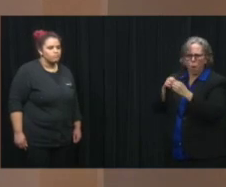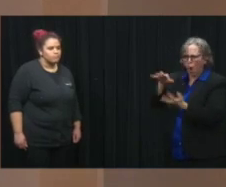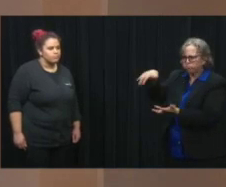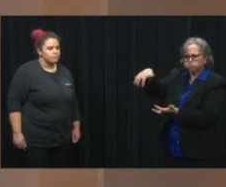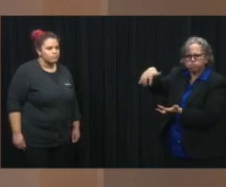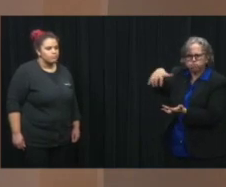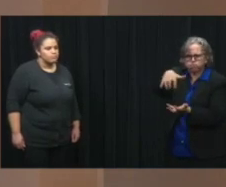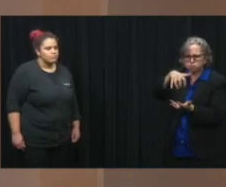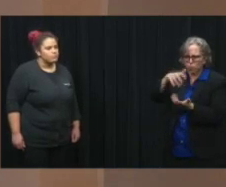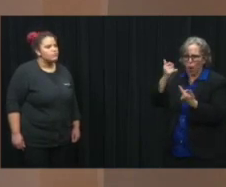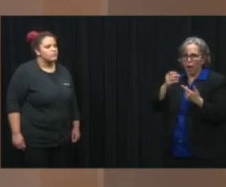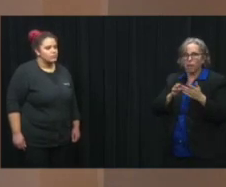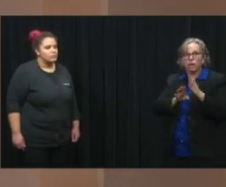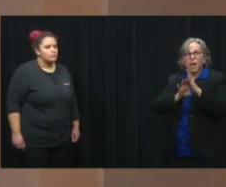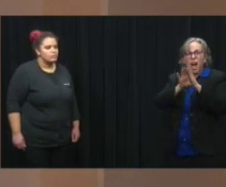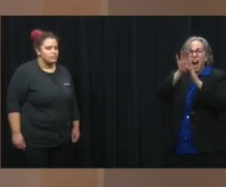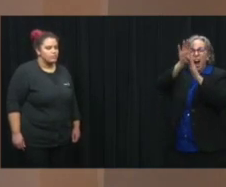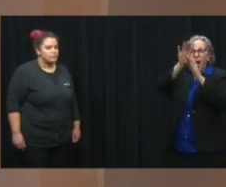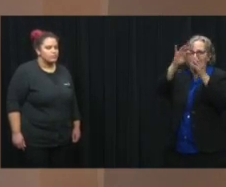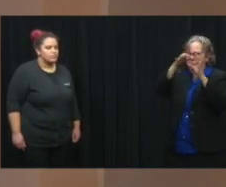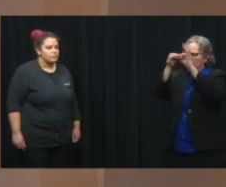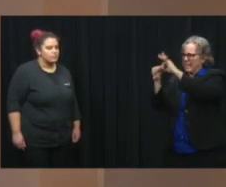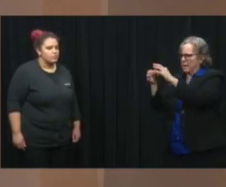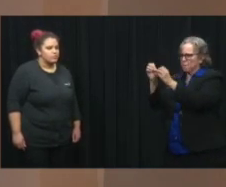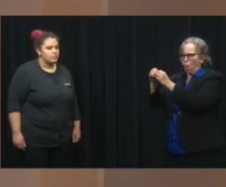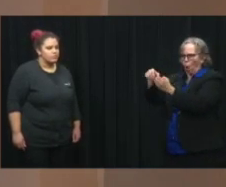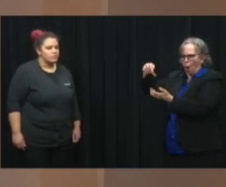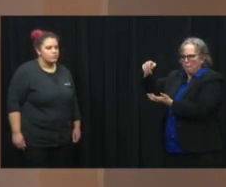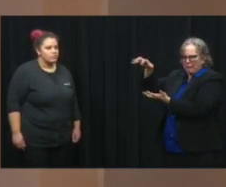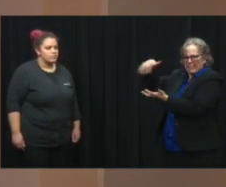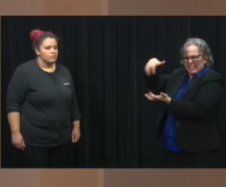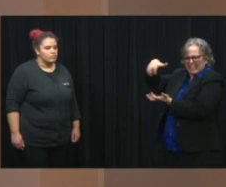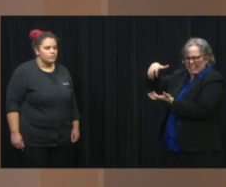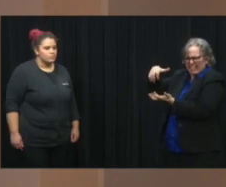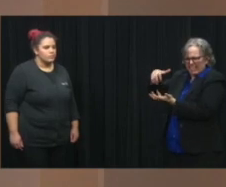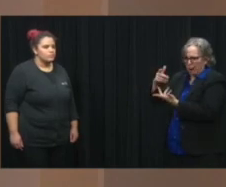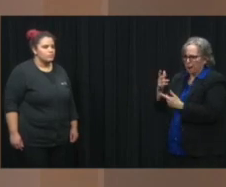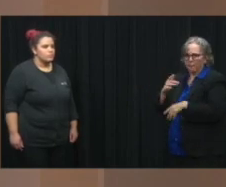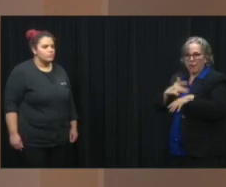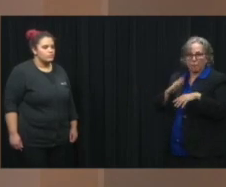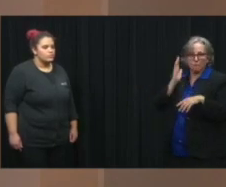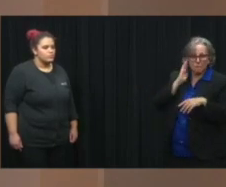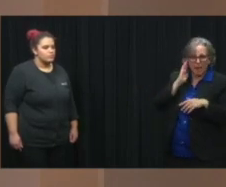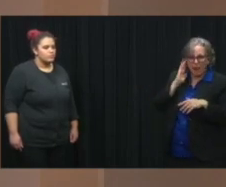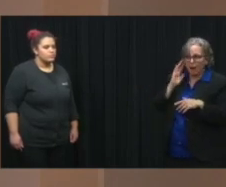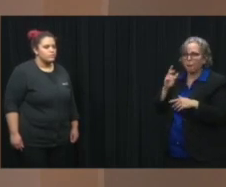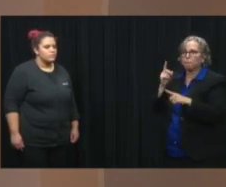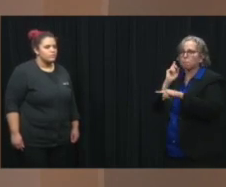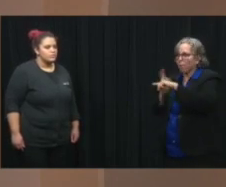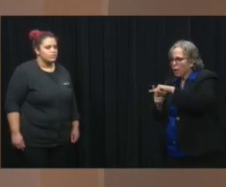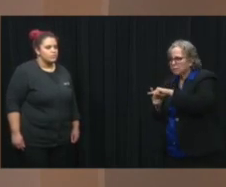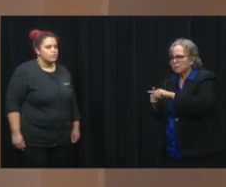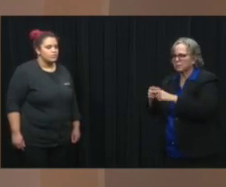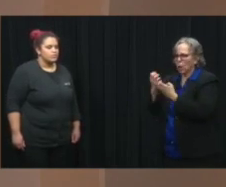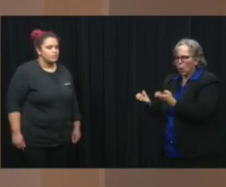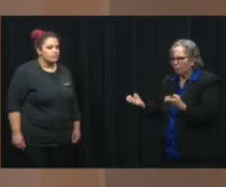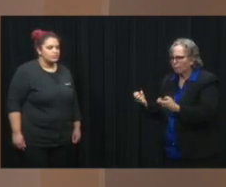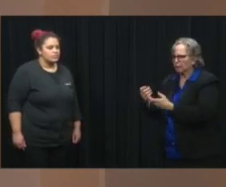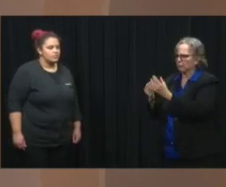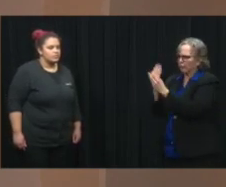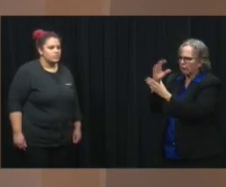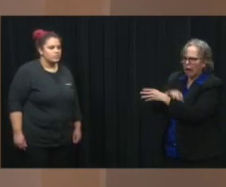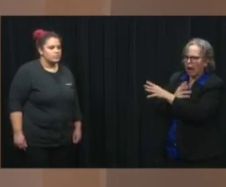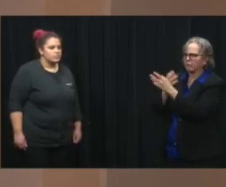build more capacity in the hospital without having the proper safety equipment. And so we're pushing every one of these supply lines